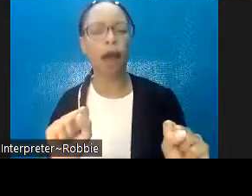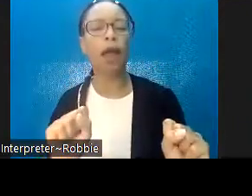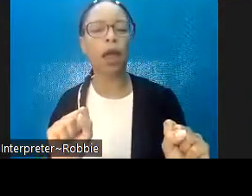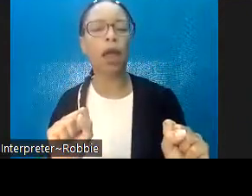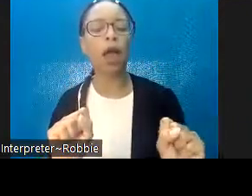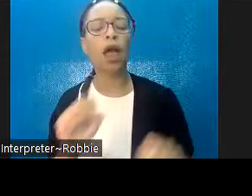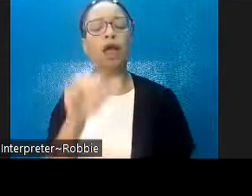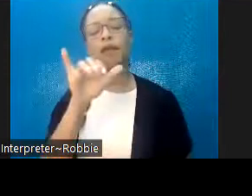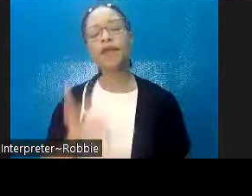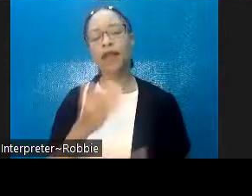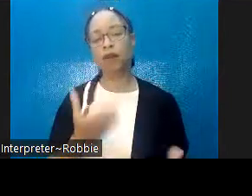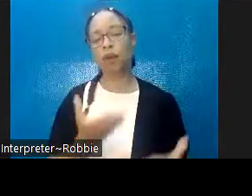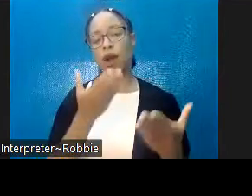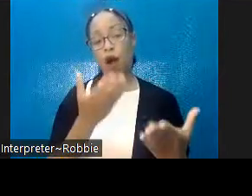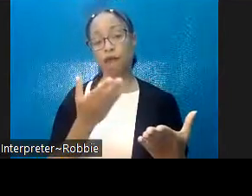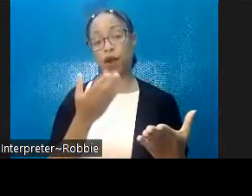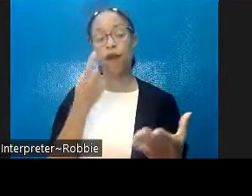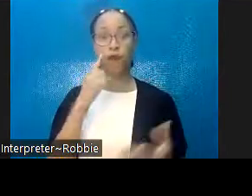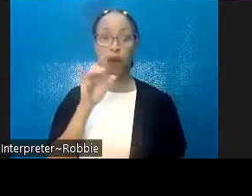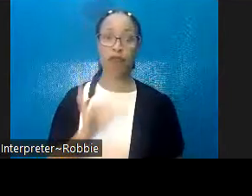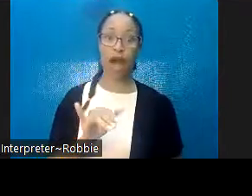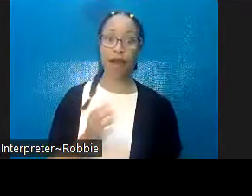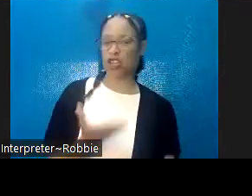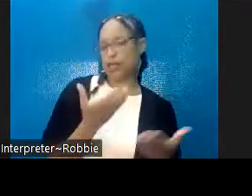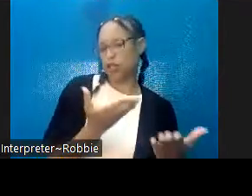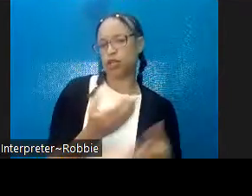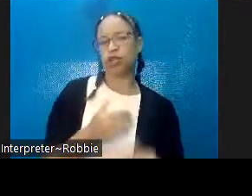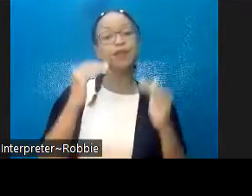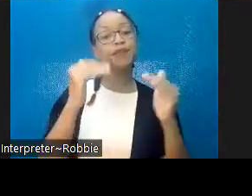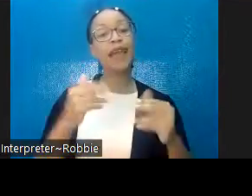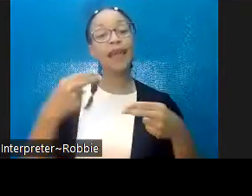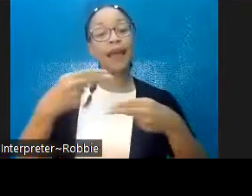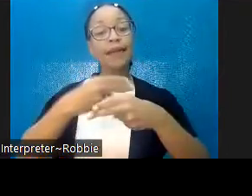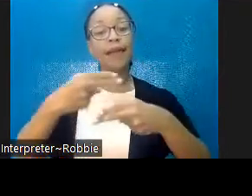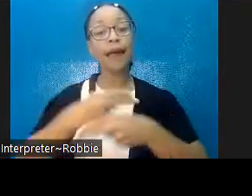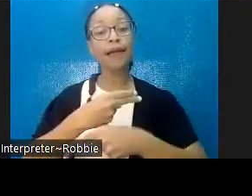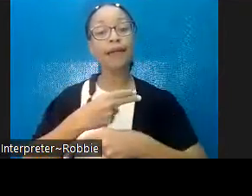we offer as a suggestion. On the next slide,